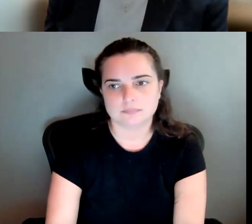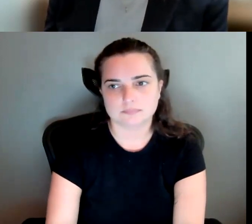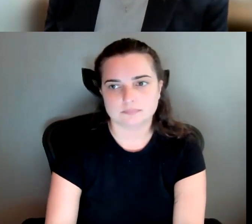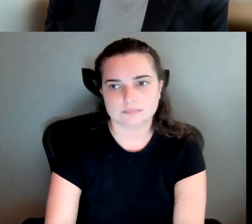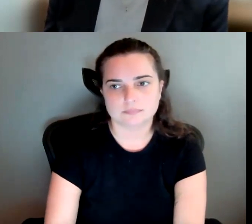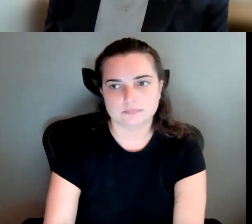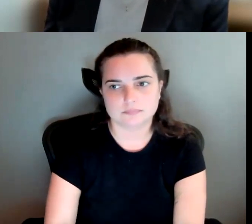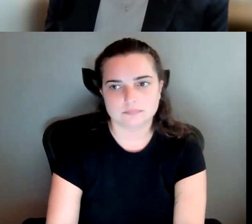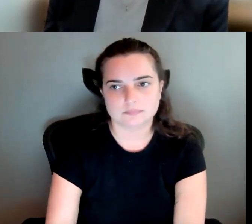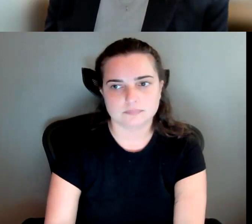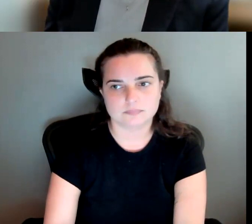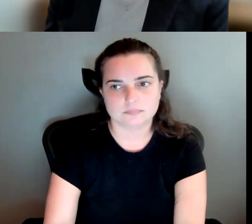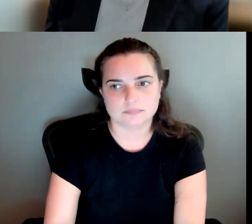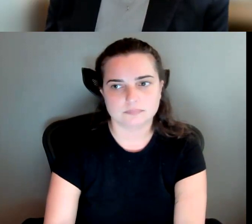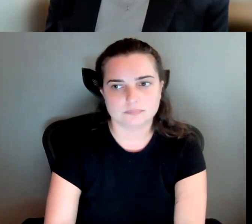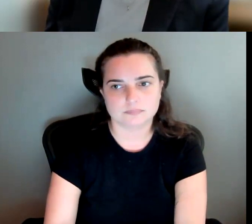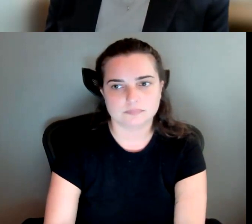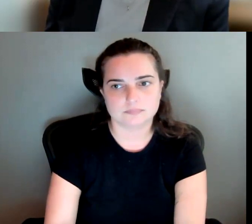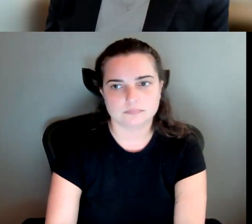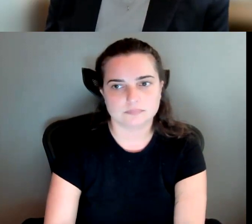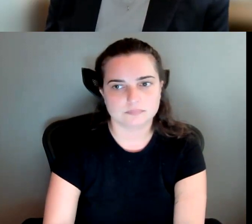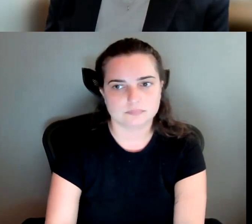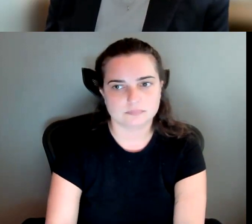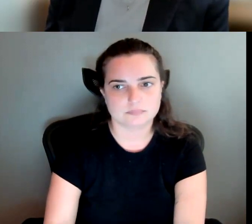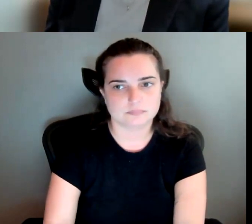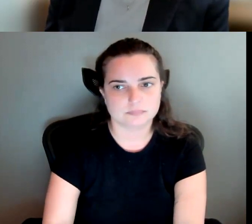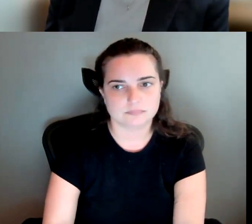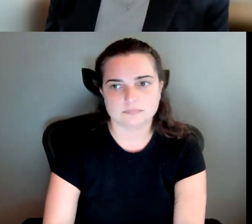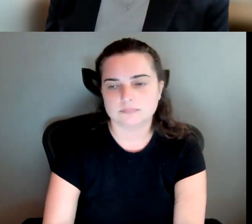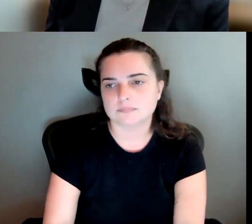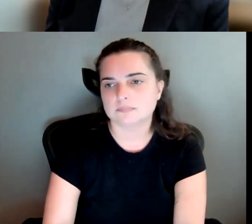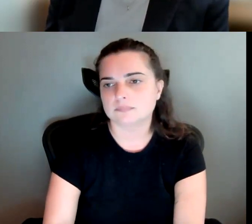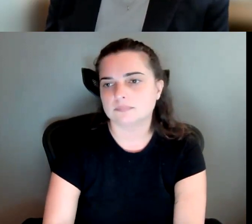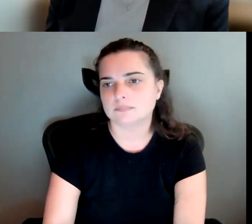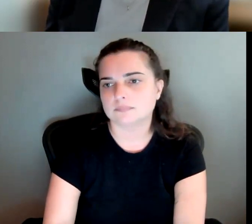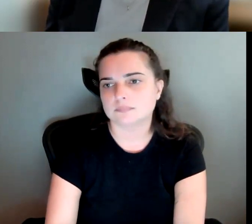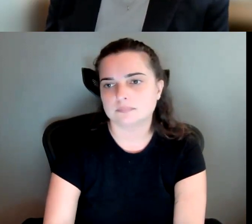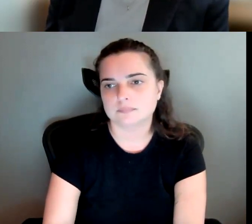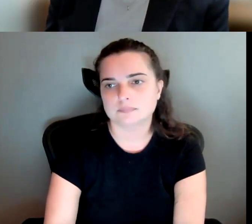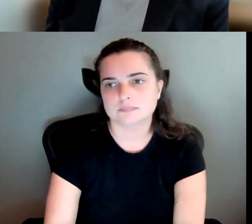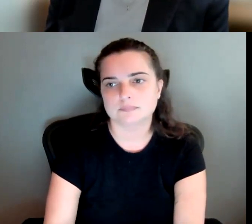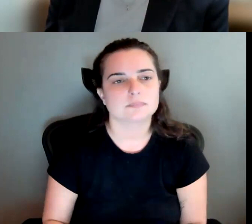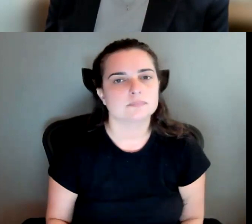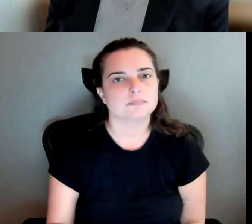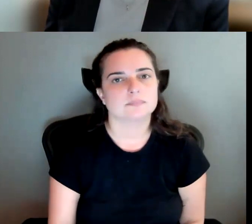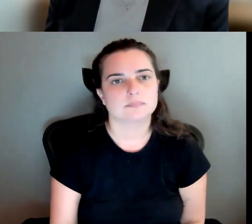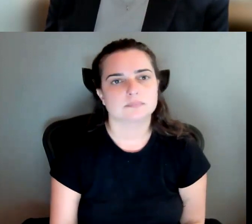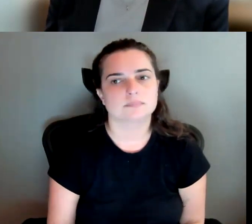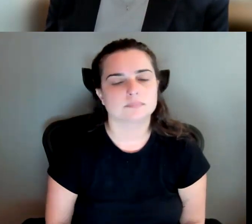Yeah, again, you have our emails on there too. If you don't want to put something in the chat and you think of something later, go ahead and email it to